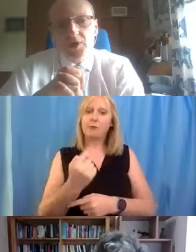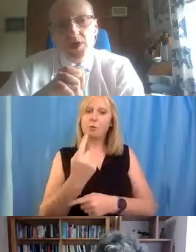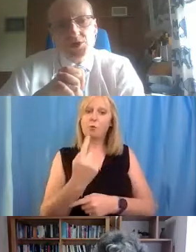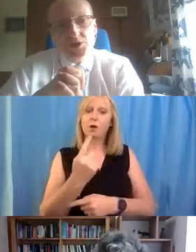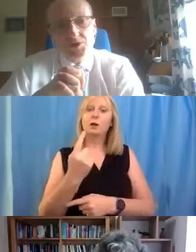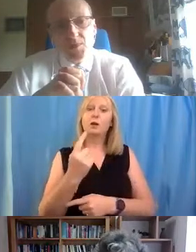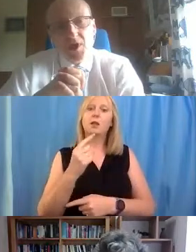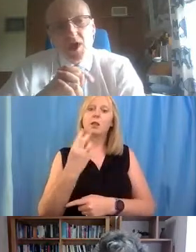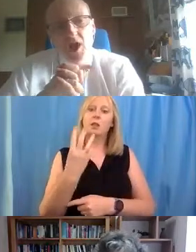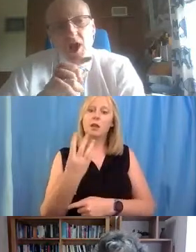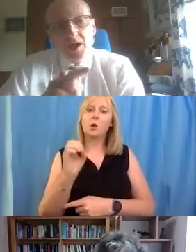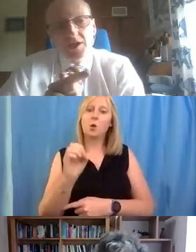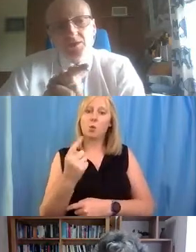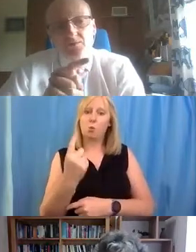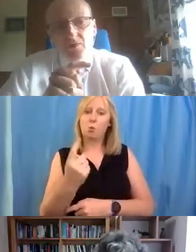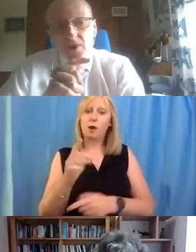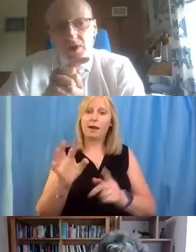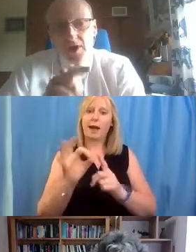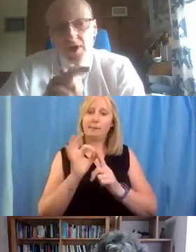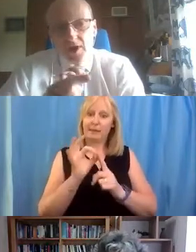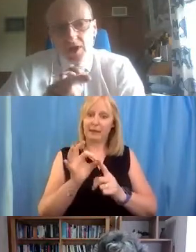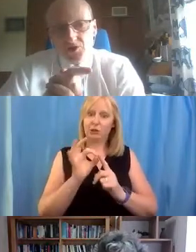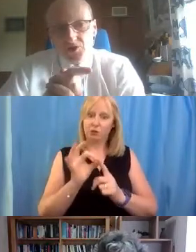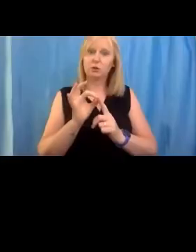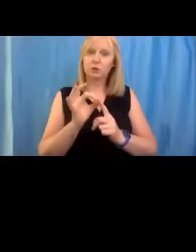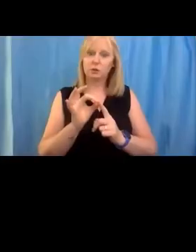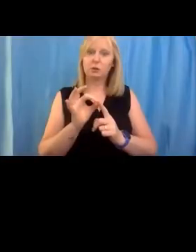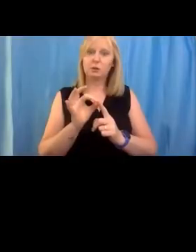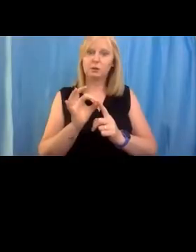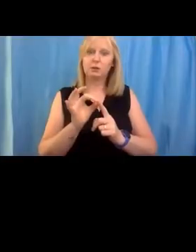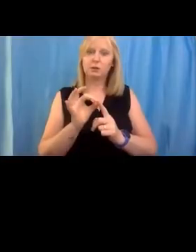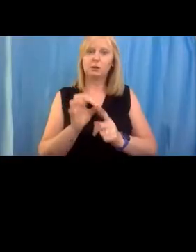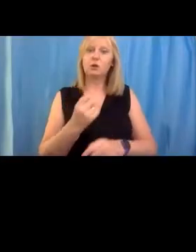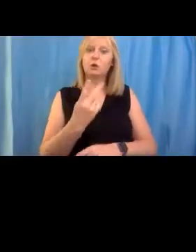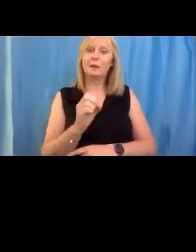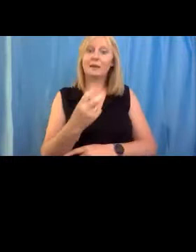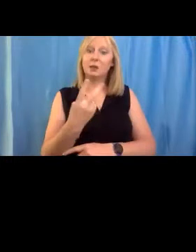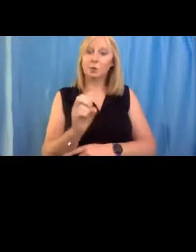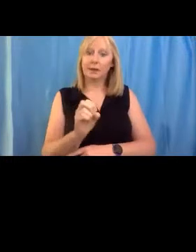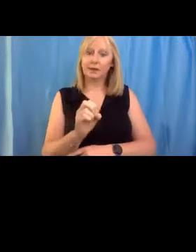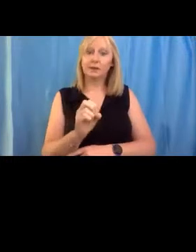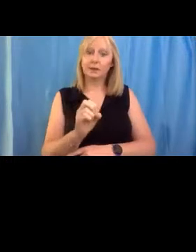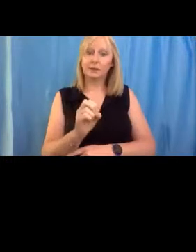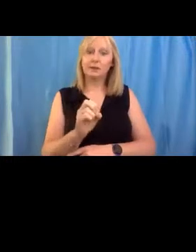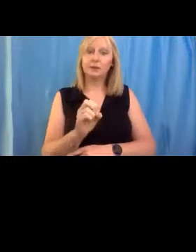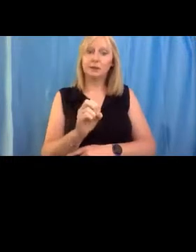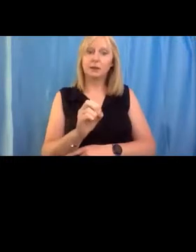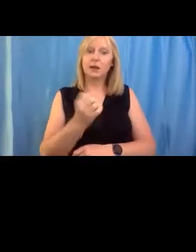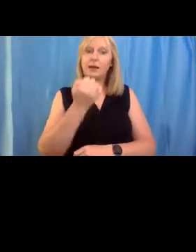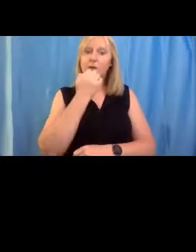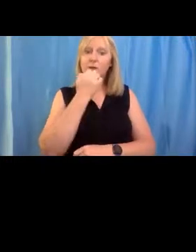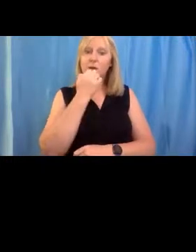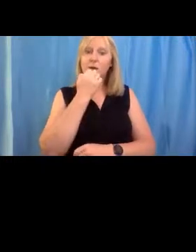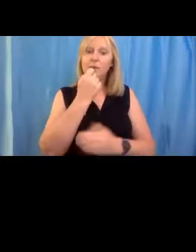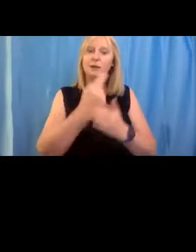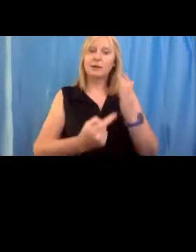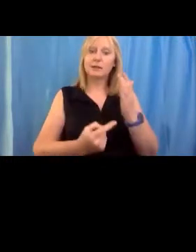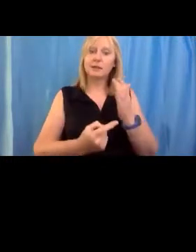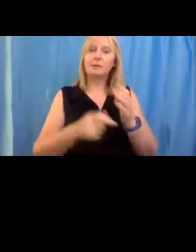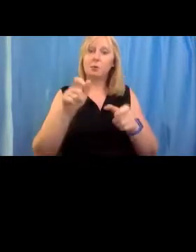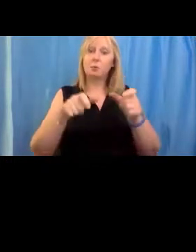1,301 applications, and in 2020 we actually increased the number of the disabled people we